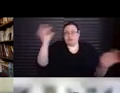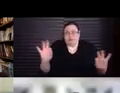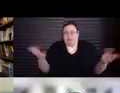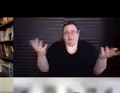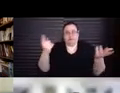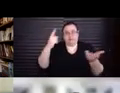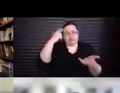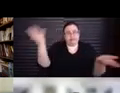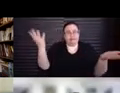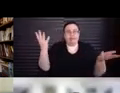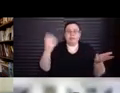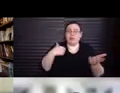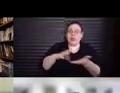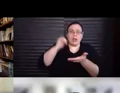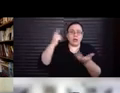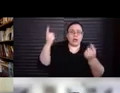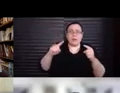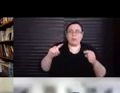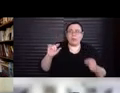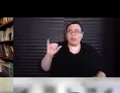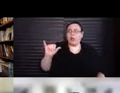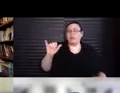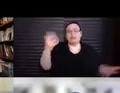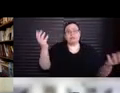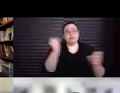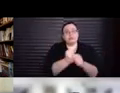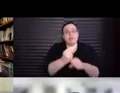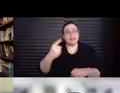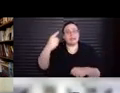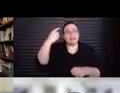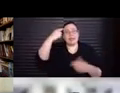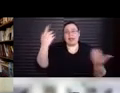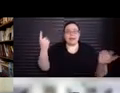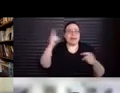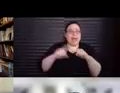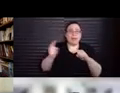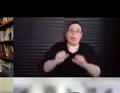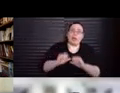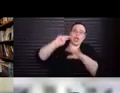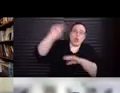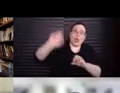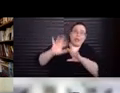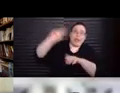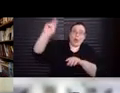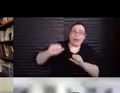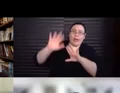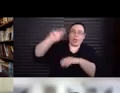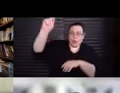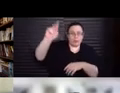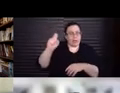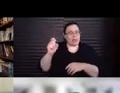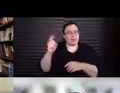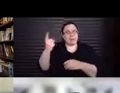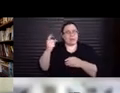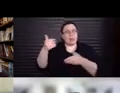But when I learned about it, I thought it made perfect sense. You know, it can't just be the North. There also had to have been a way because